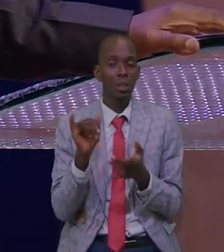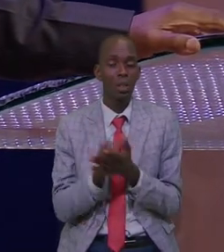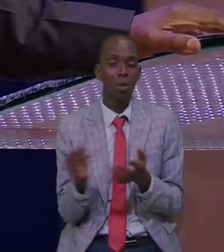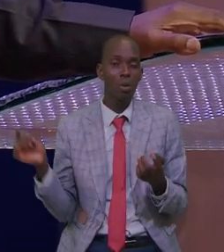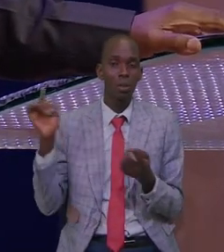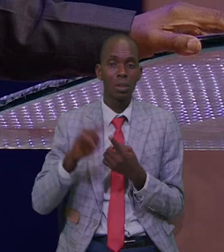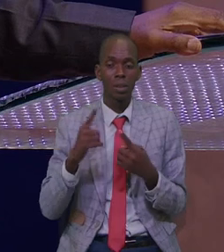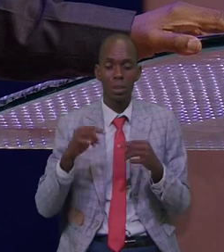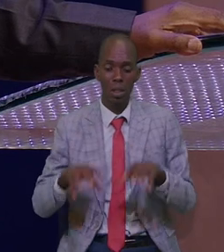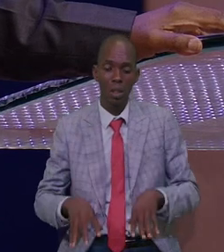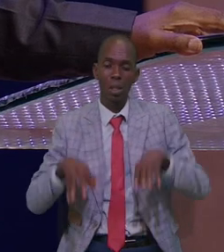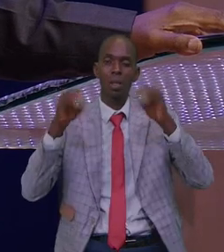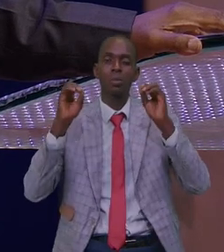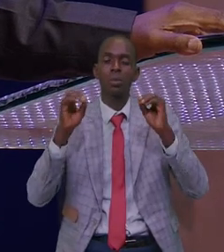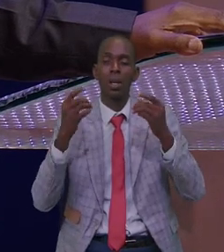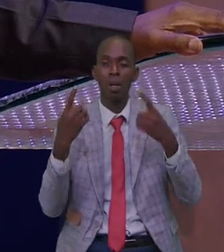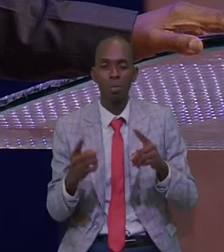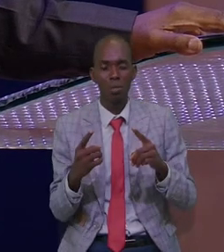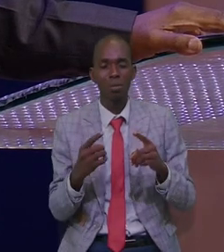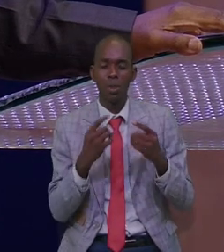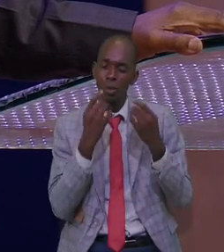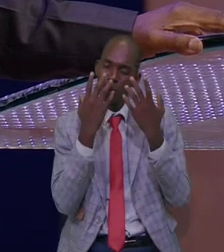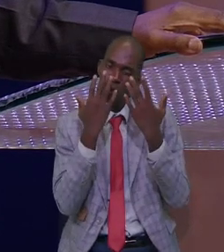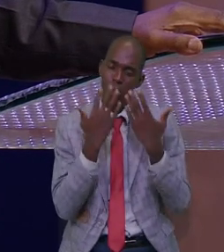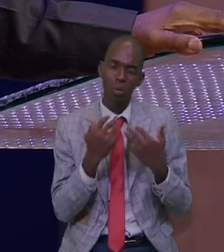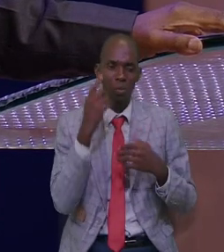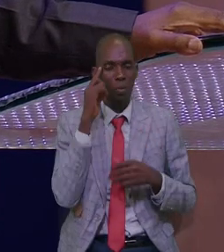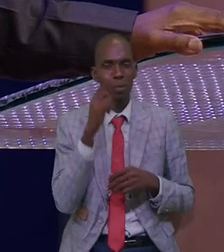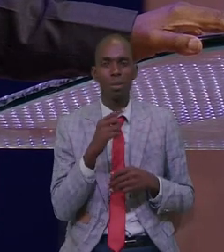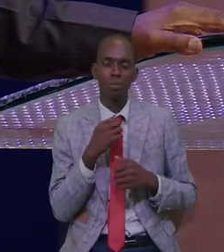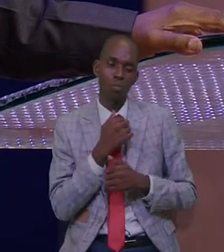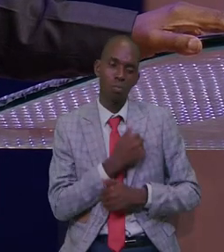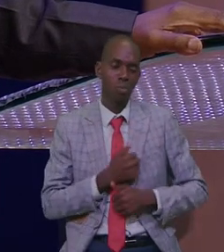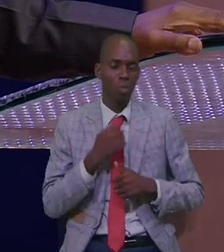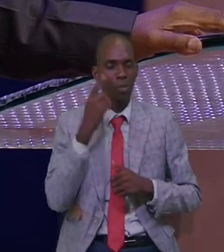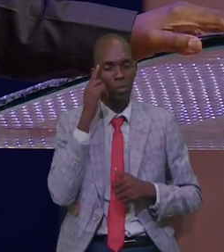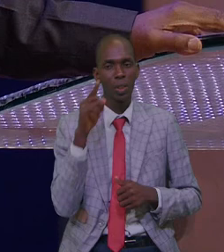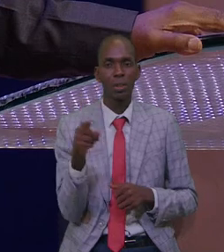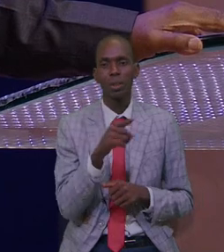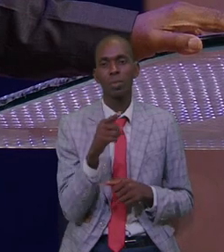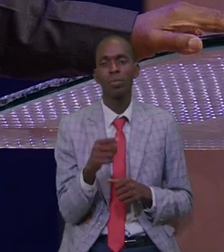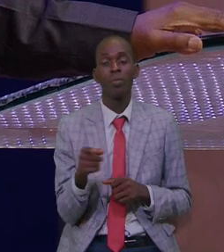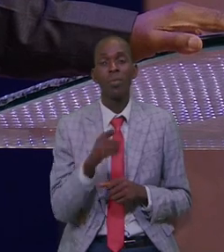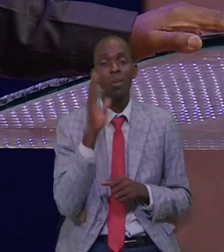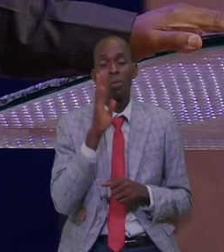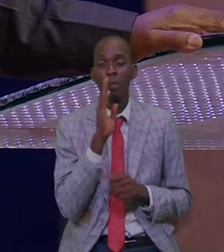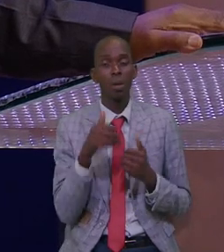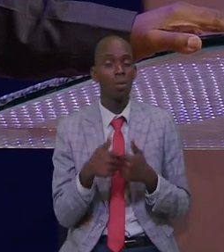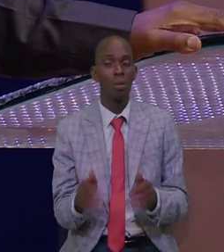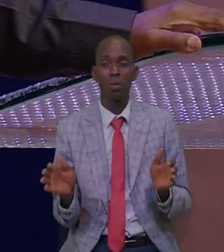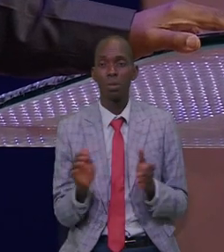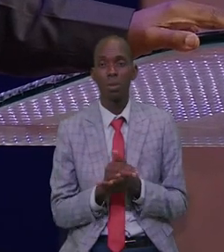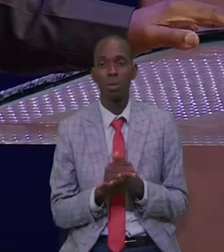happens, pity for them, sorrowful, we are for them. They'll be lost.